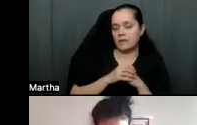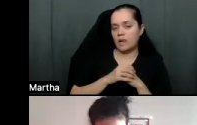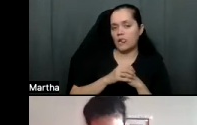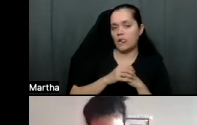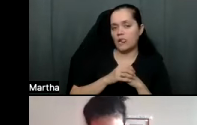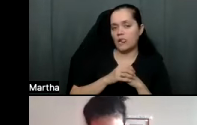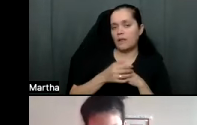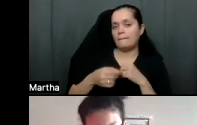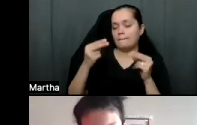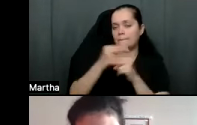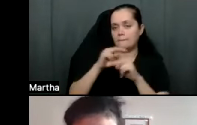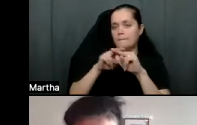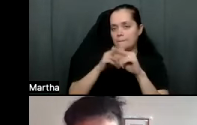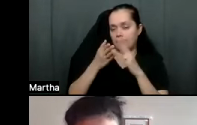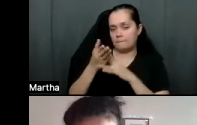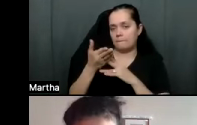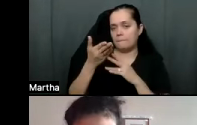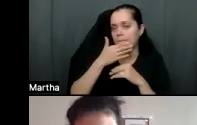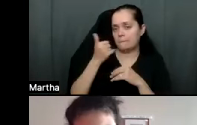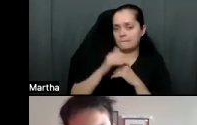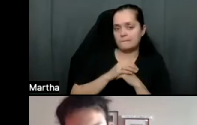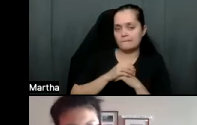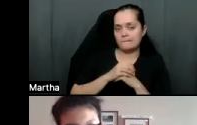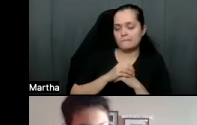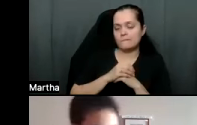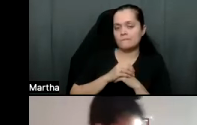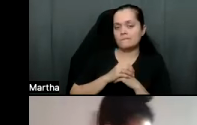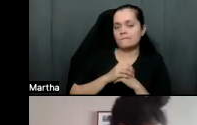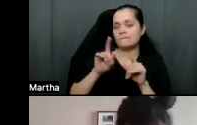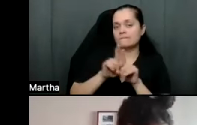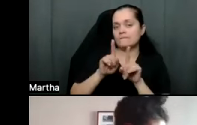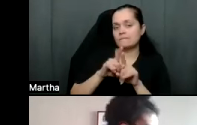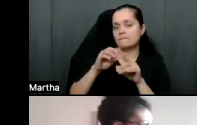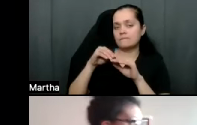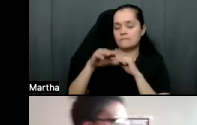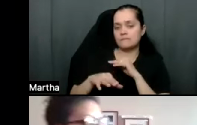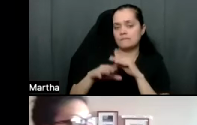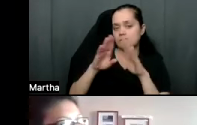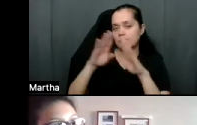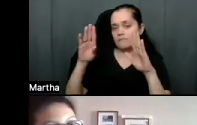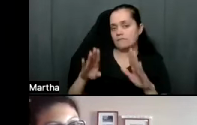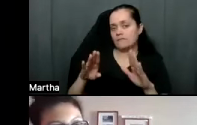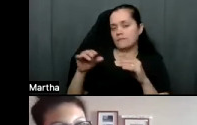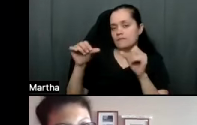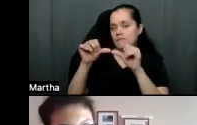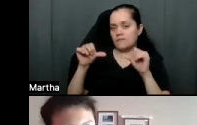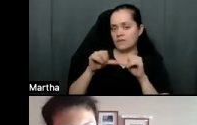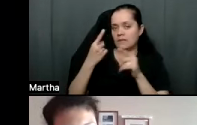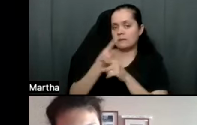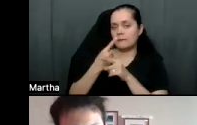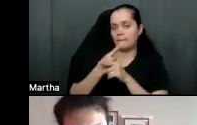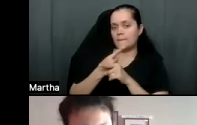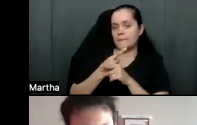through there. Hoyt says this also, though, affects residential areas. For one thing,